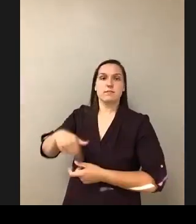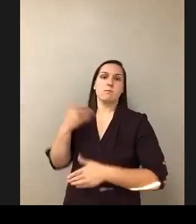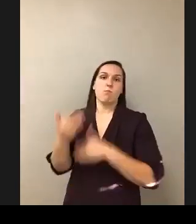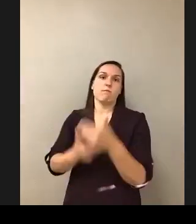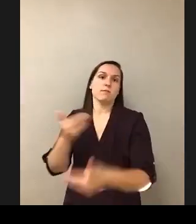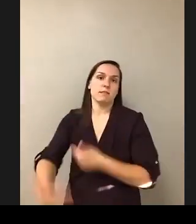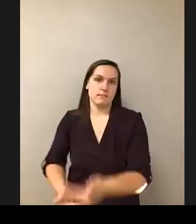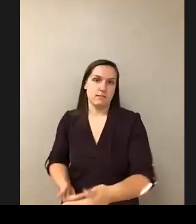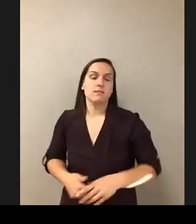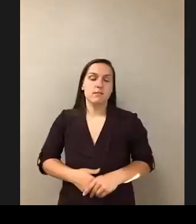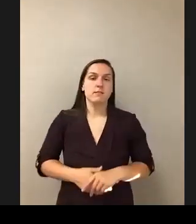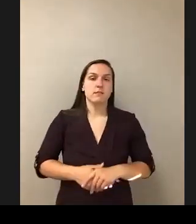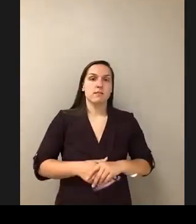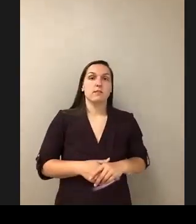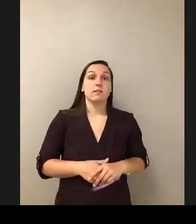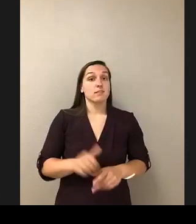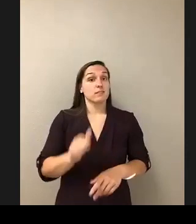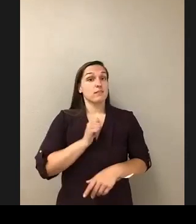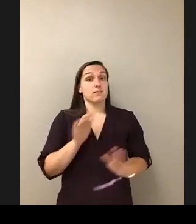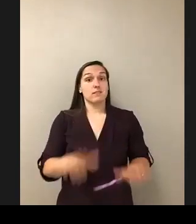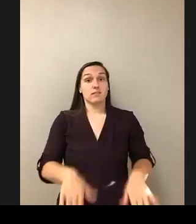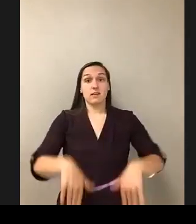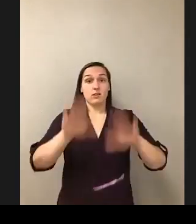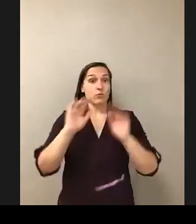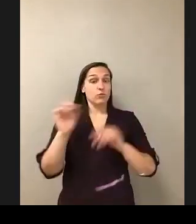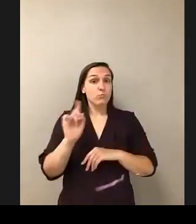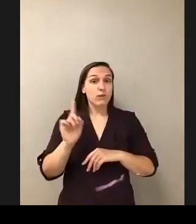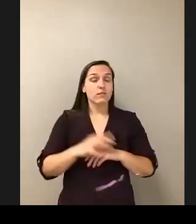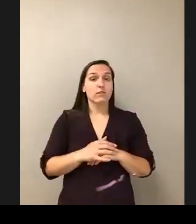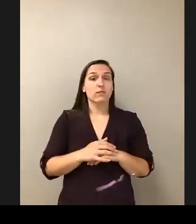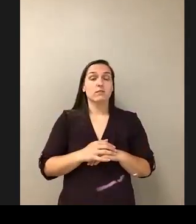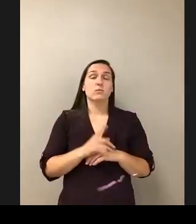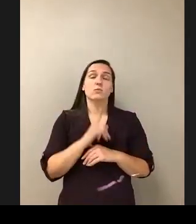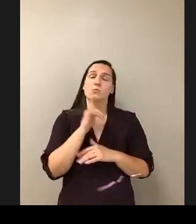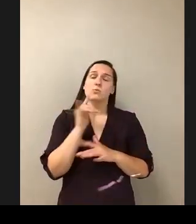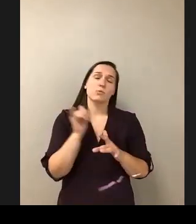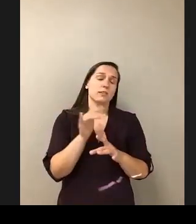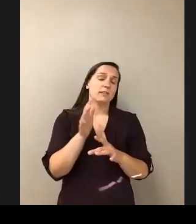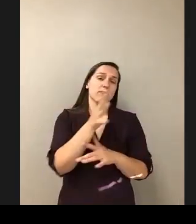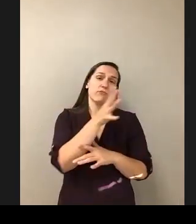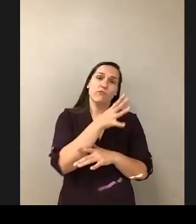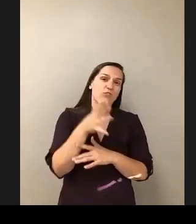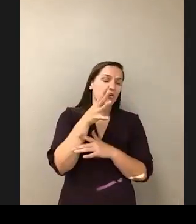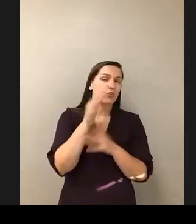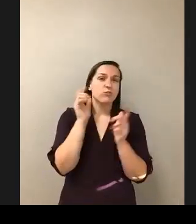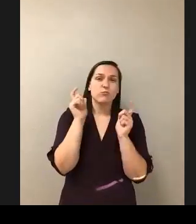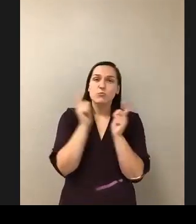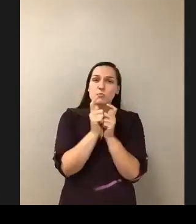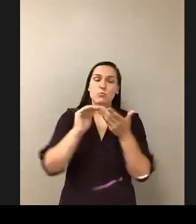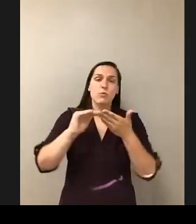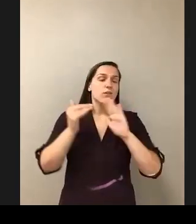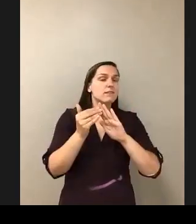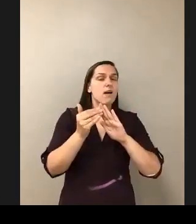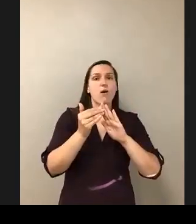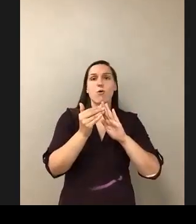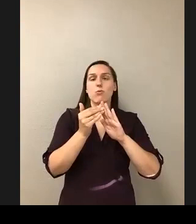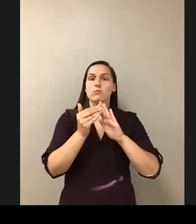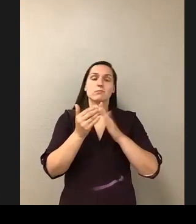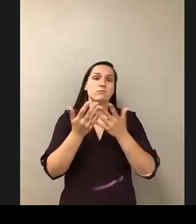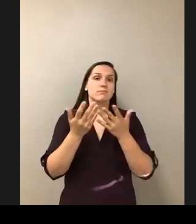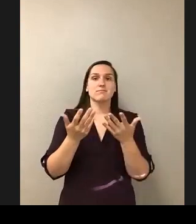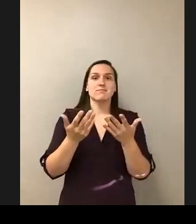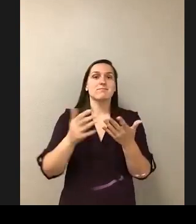But I grew up in a really rural, small town community in dairy farming,